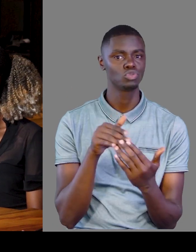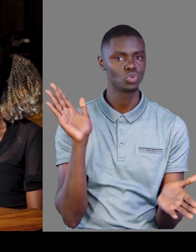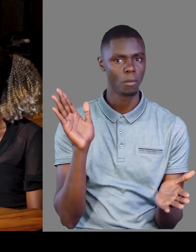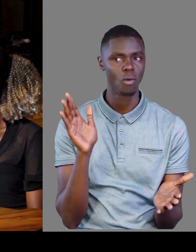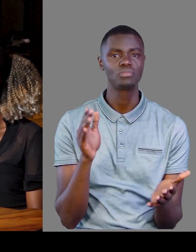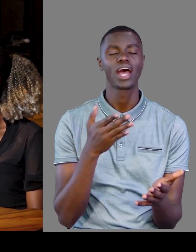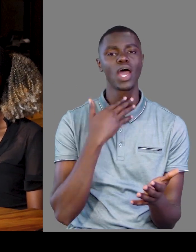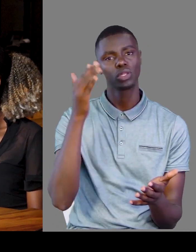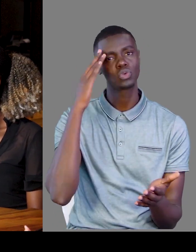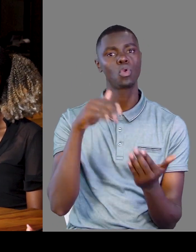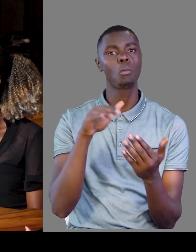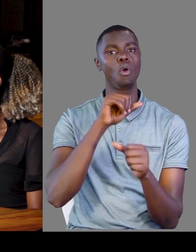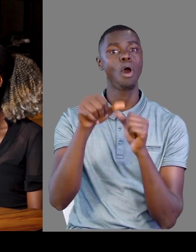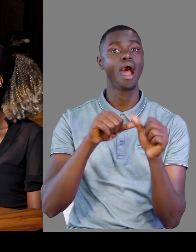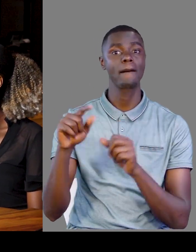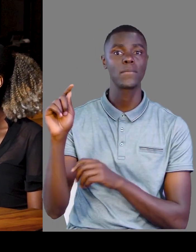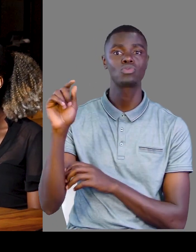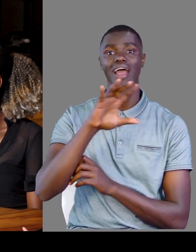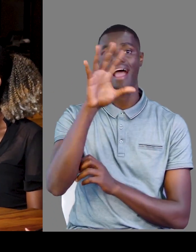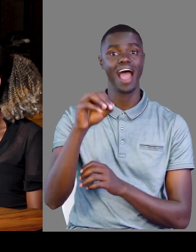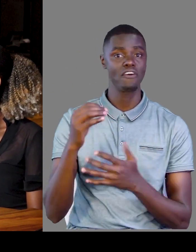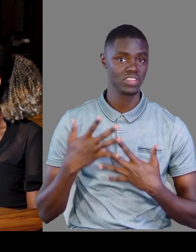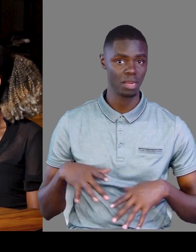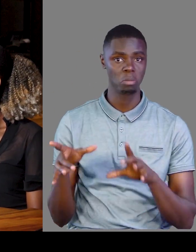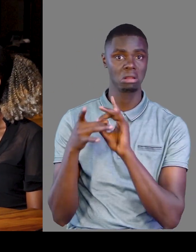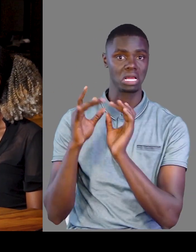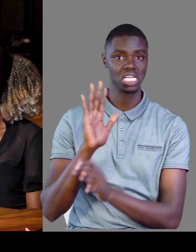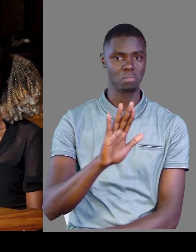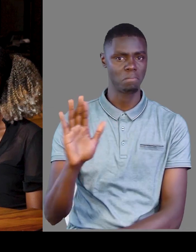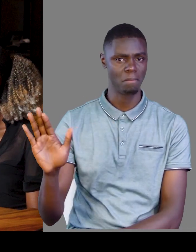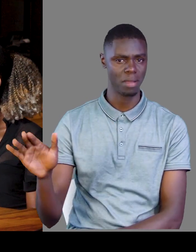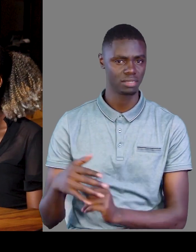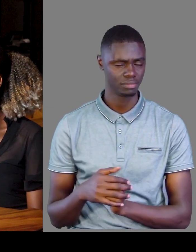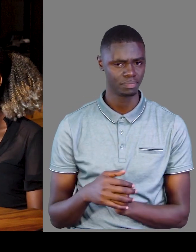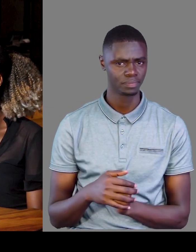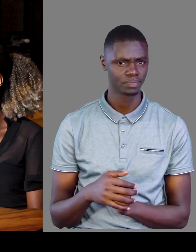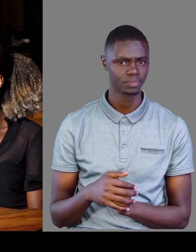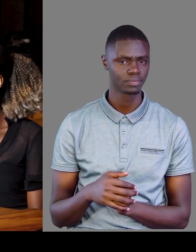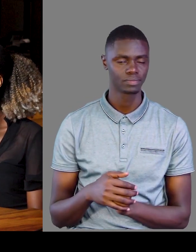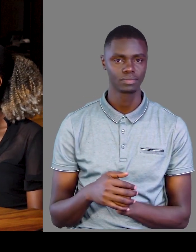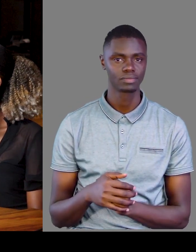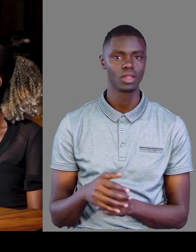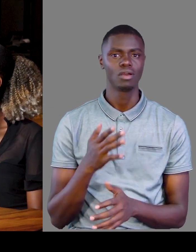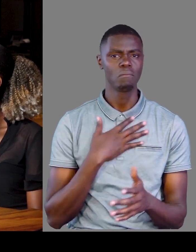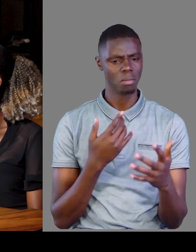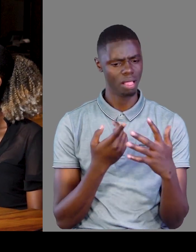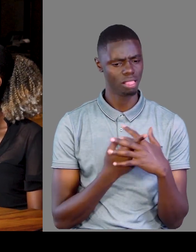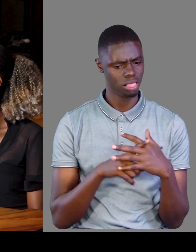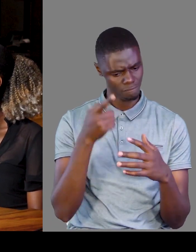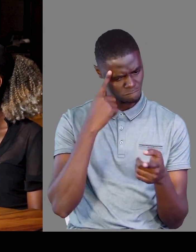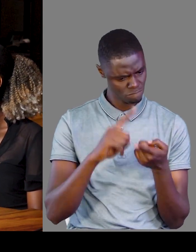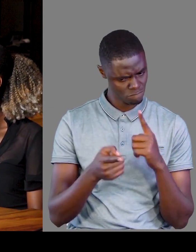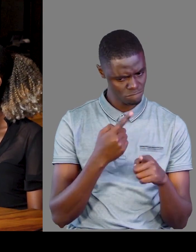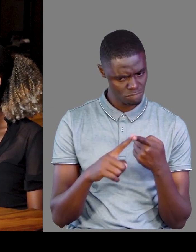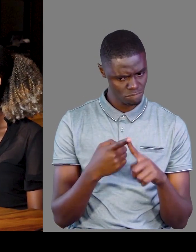know more about Africans people and culture. So how can we start